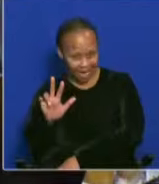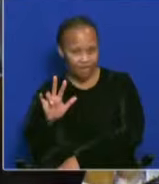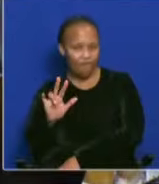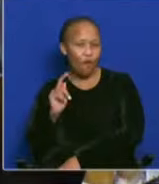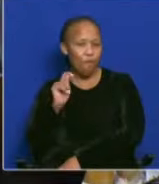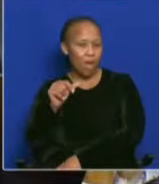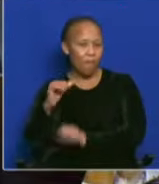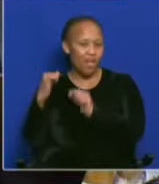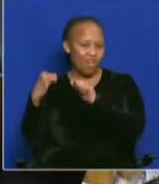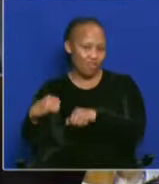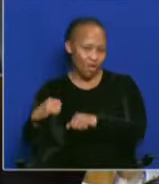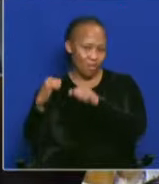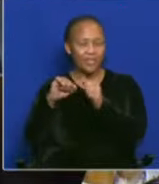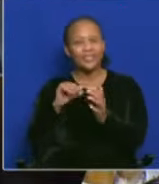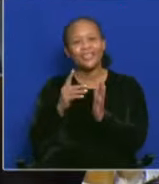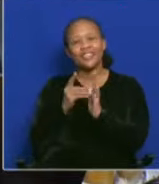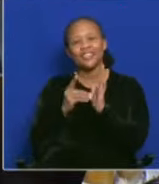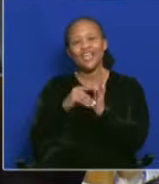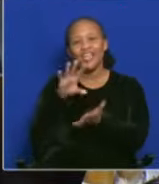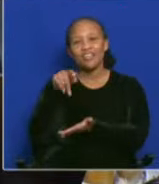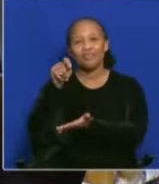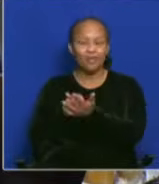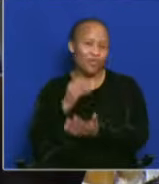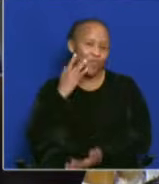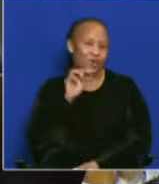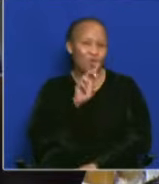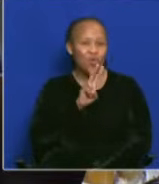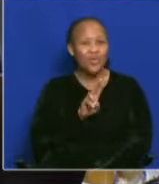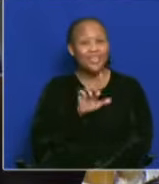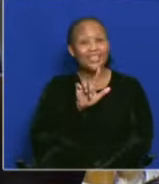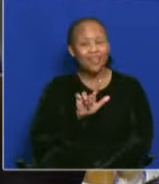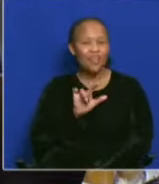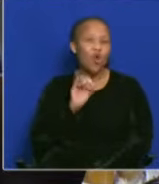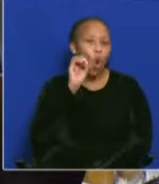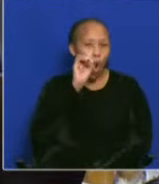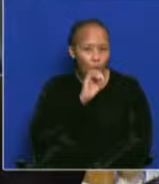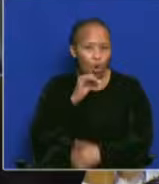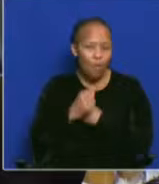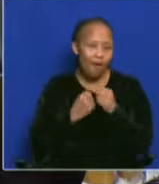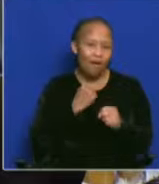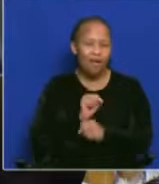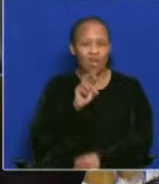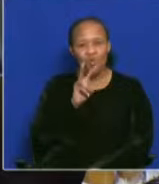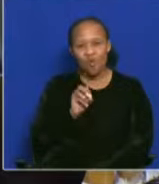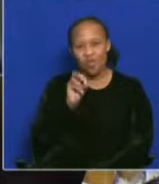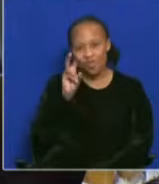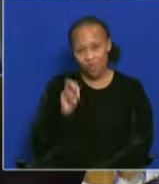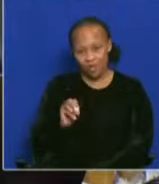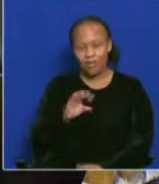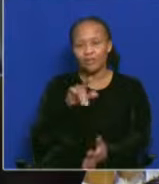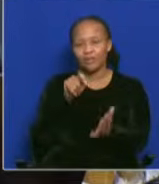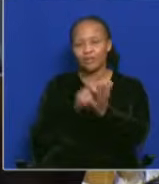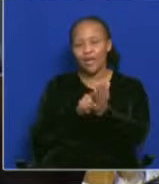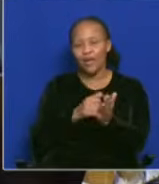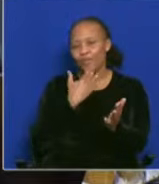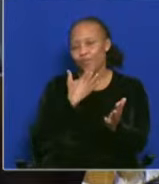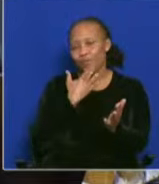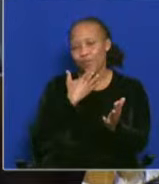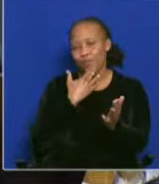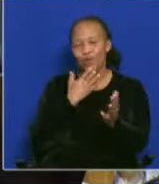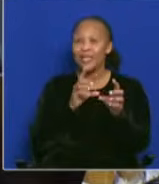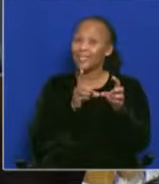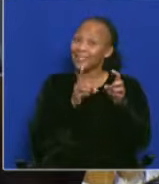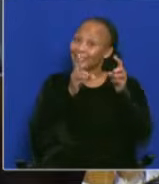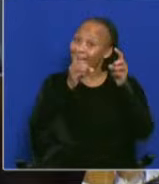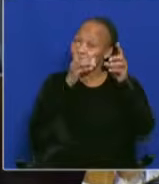signature is 27 October 2020, and it was signed by the directors.